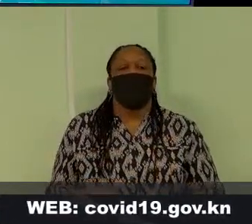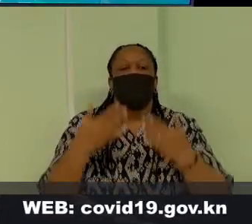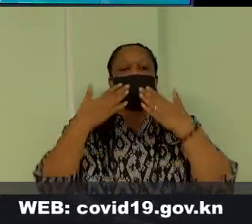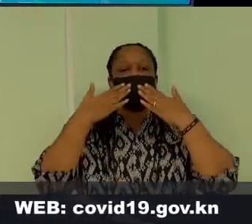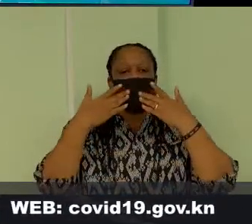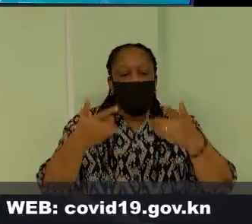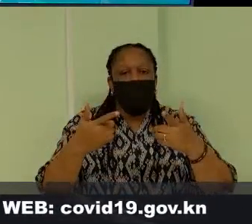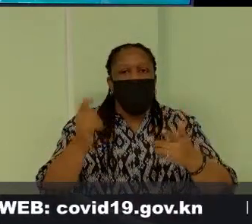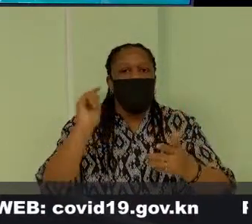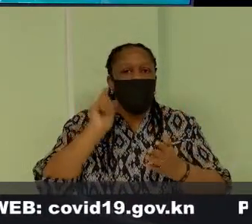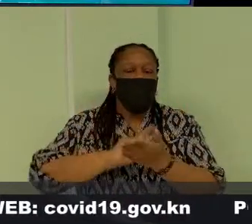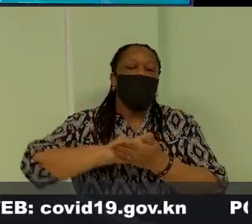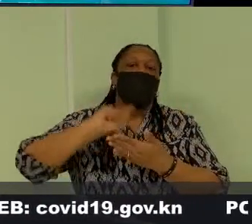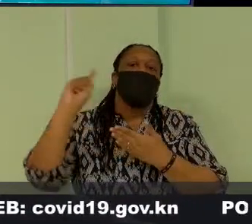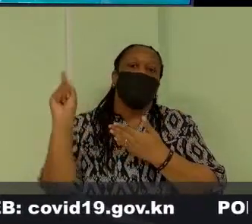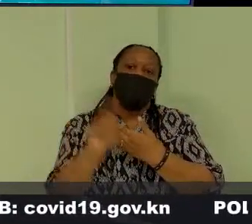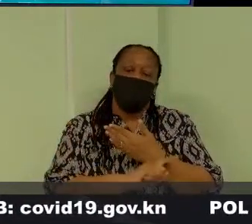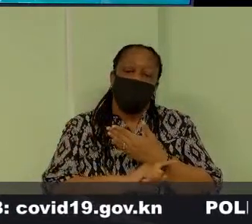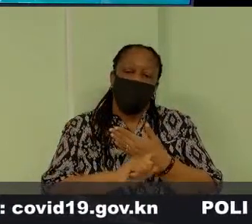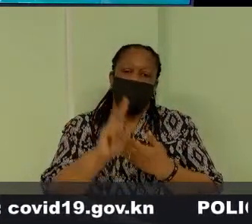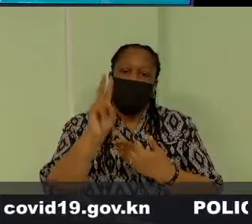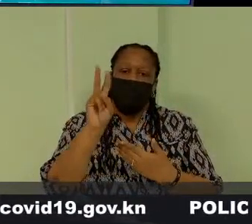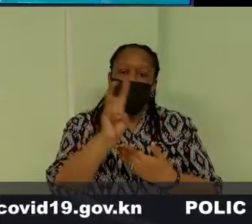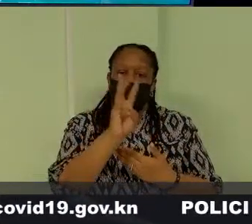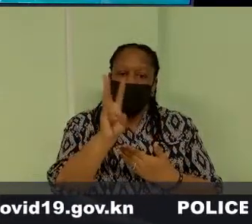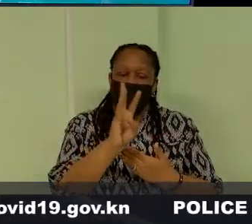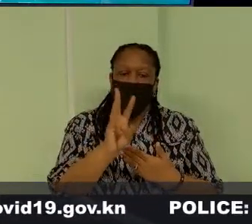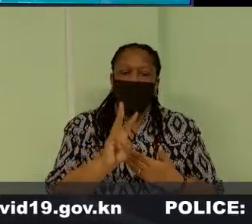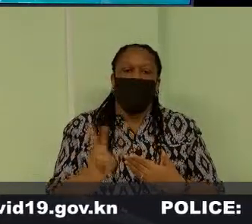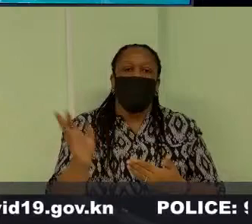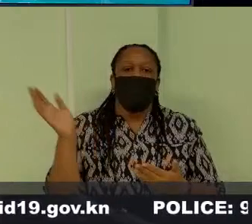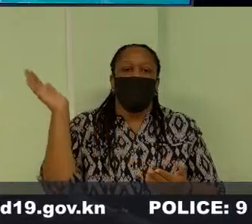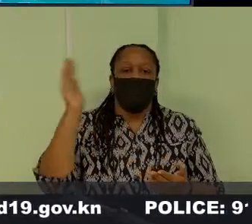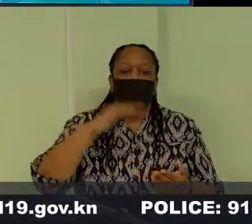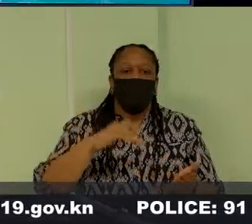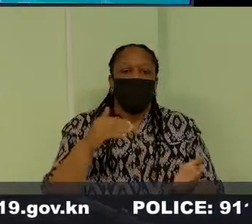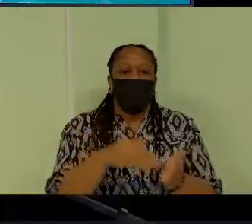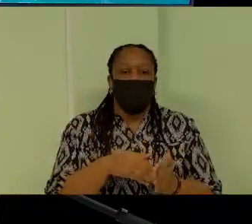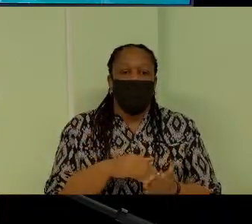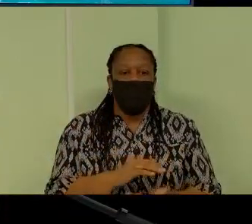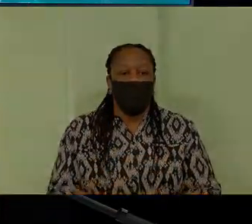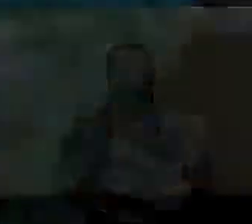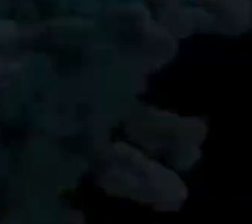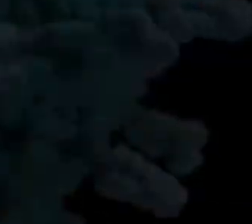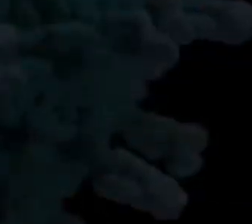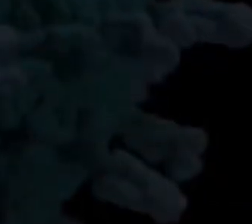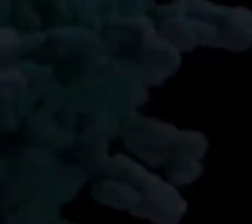week, Wednesday, for another briefing. Until then, I am Les Roy Williams.